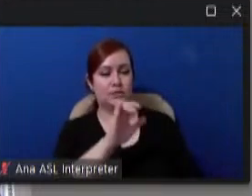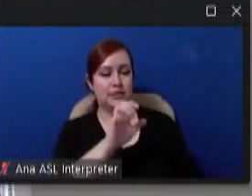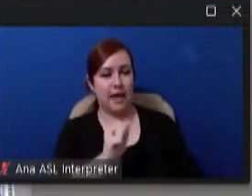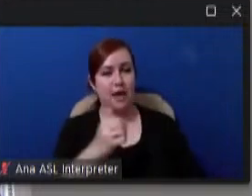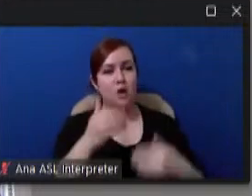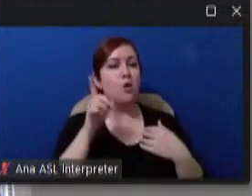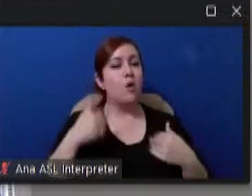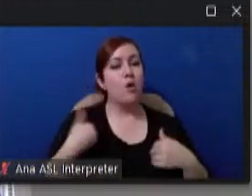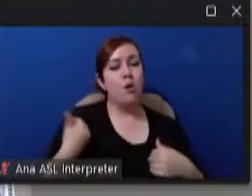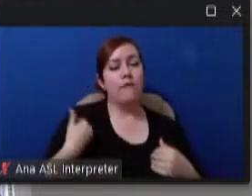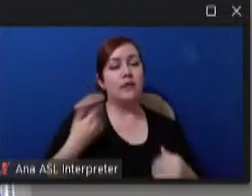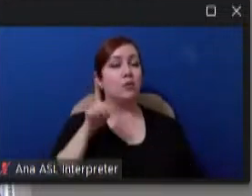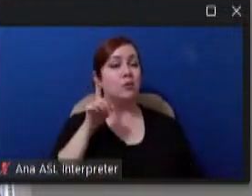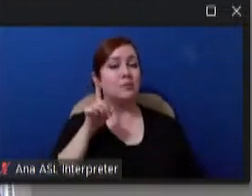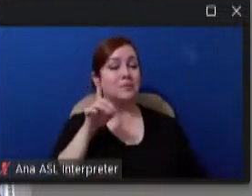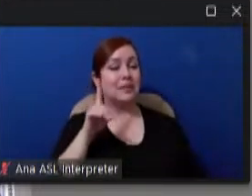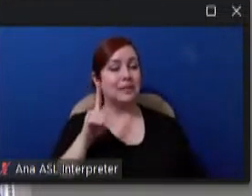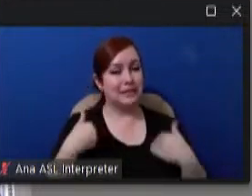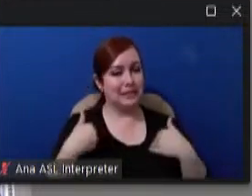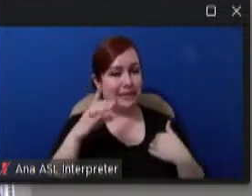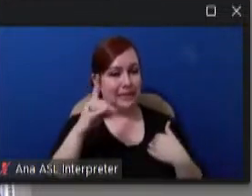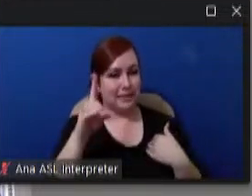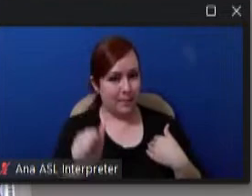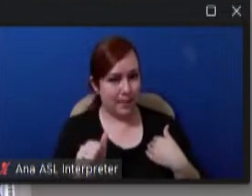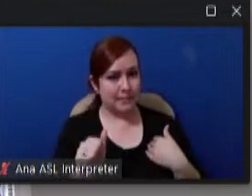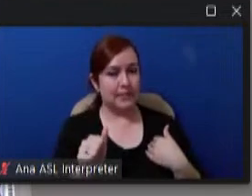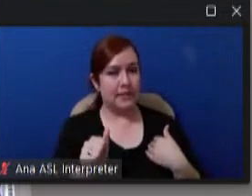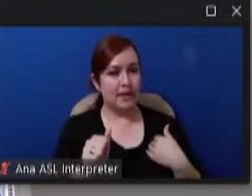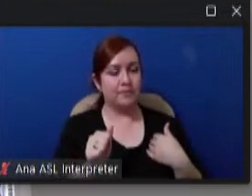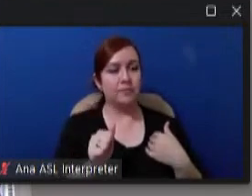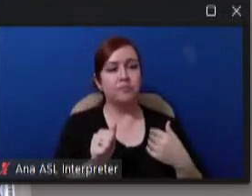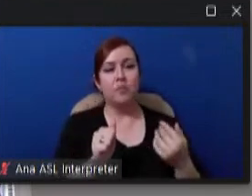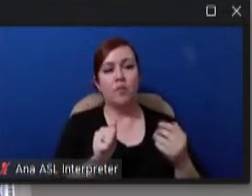a mental health disability,